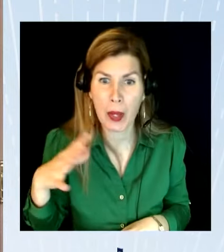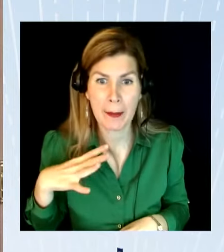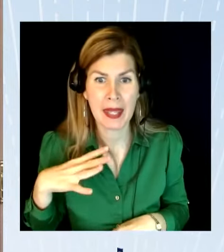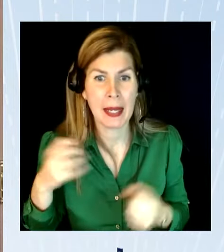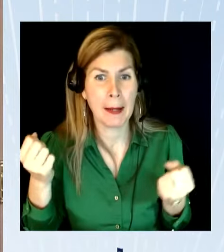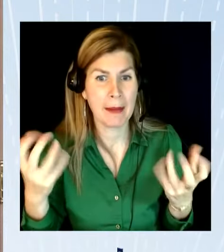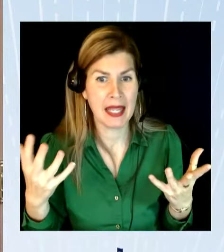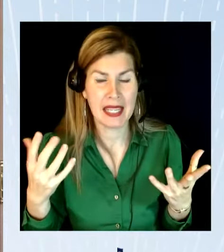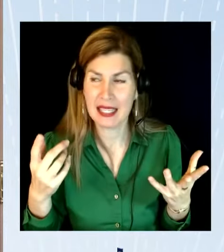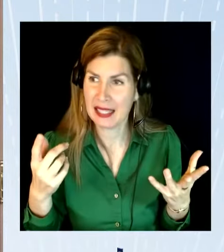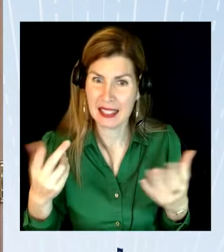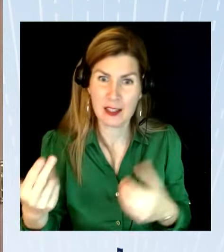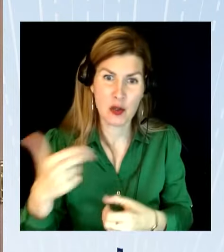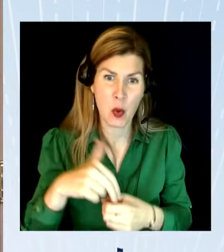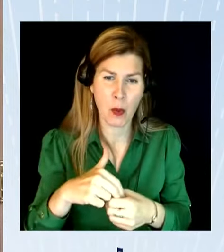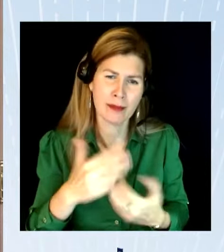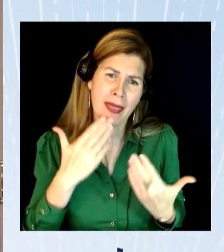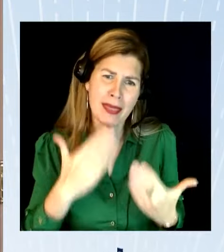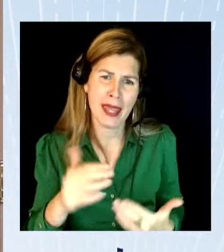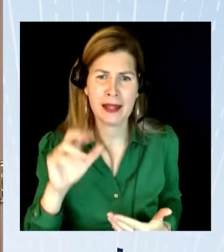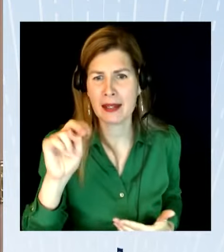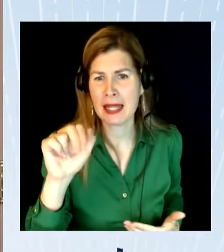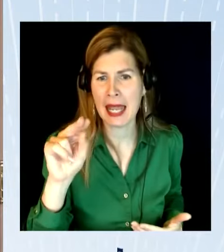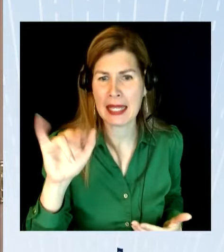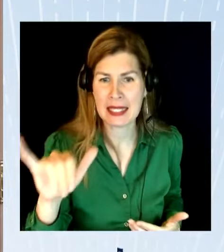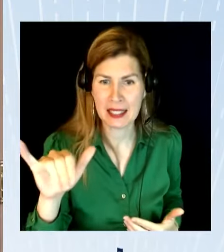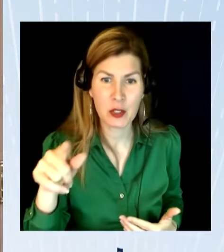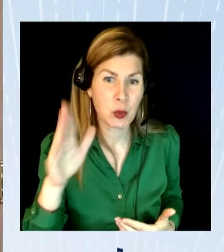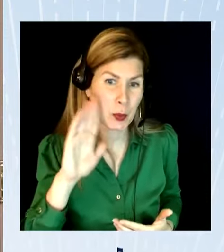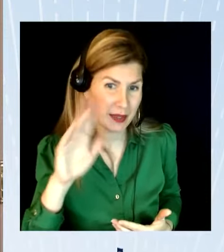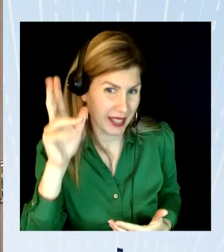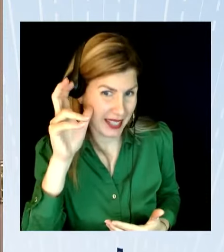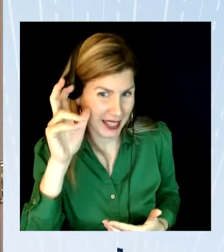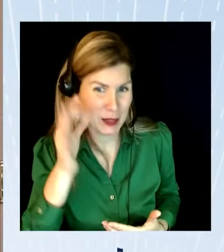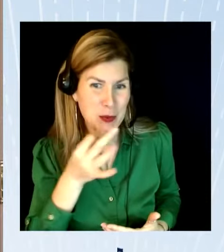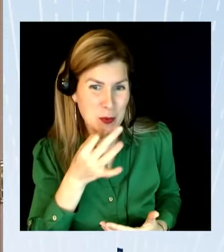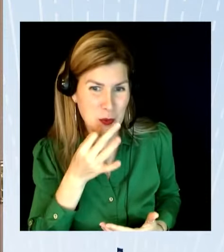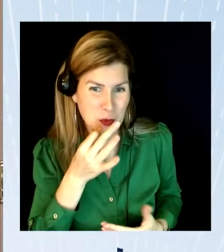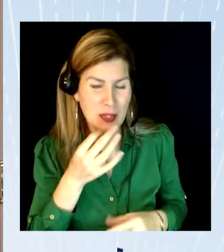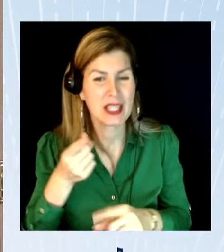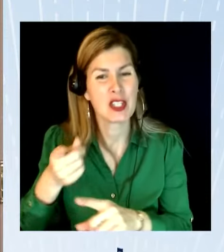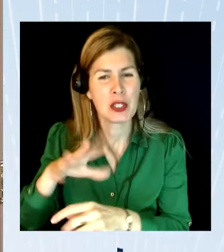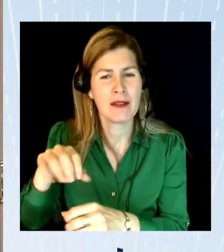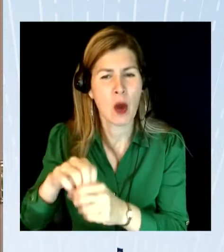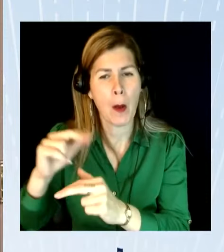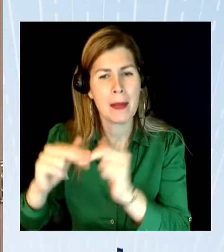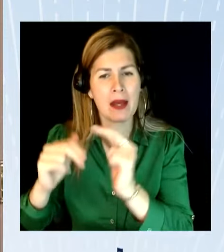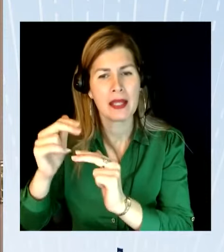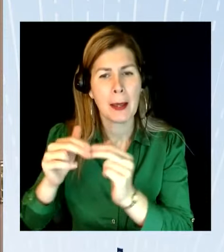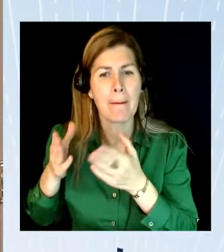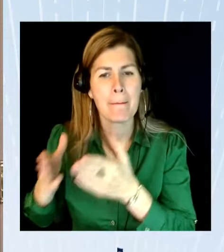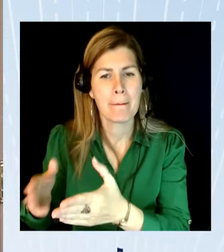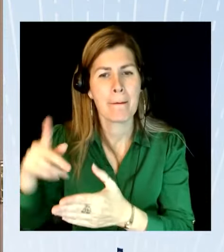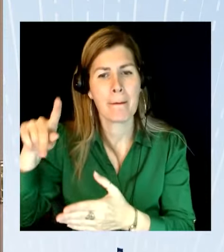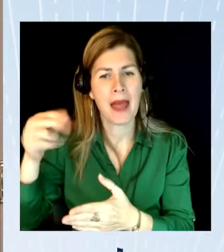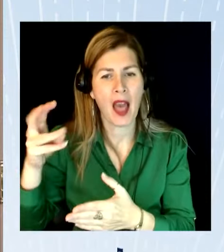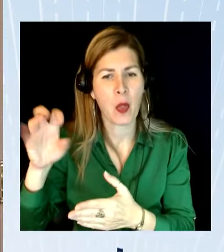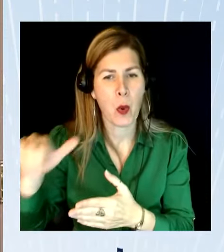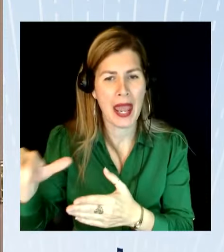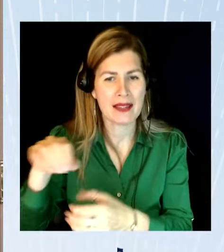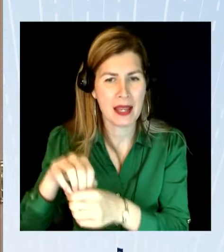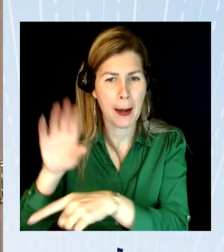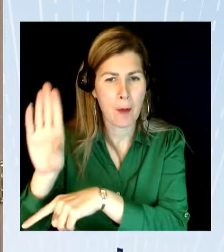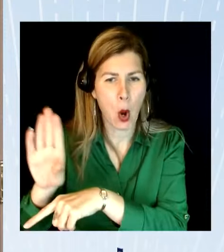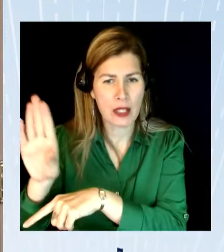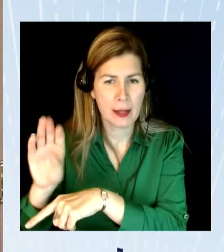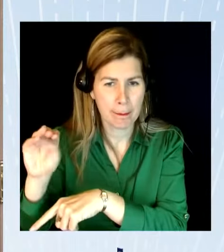today. Special shout out to Nancy Luck, who you'll hear from Building Pathways in Boston, which is a great, great program. And I just